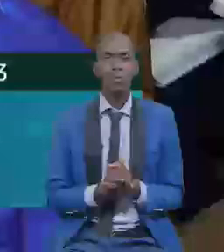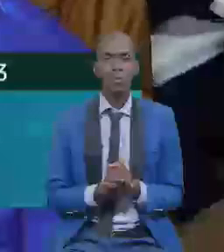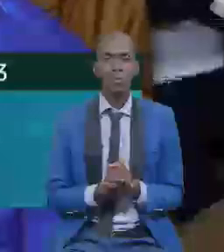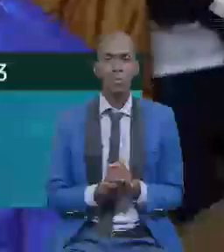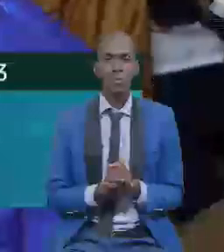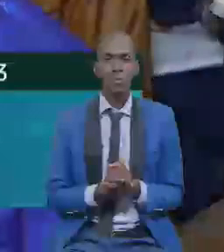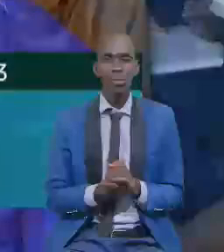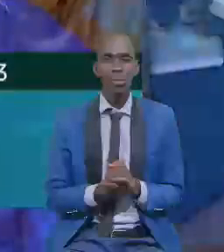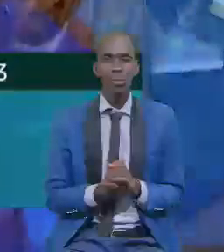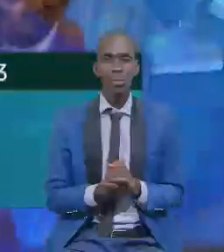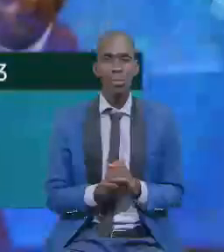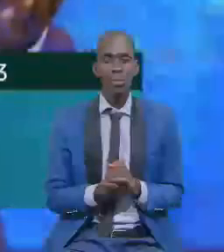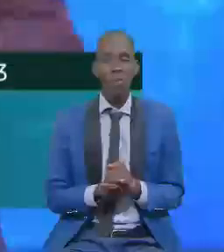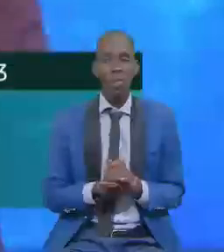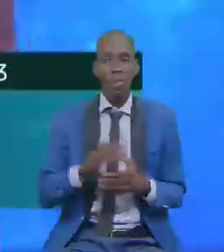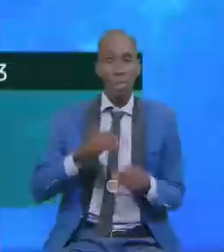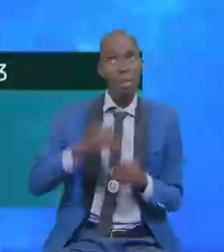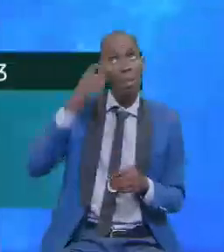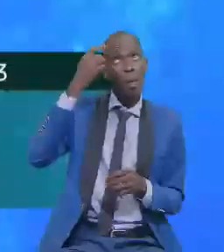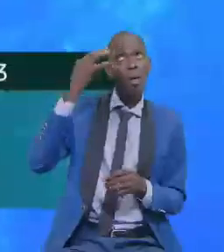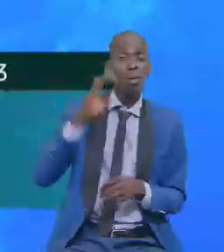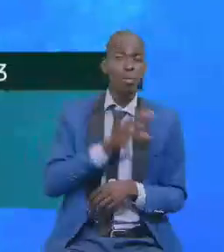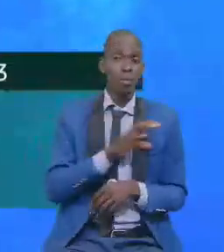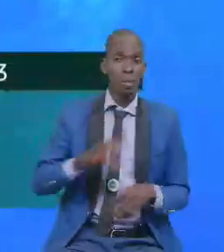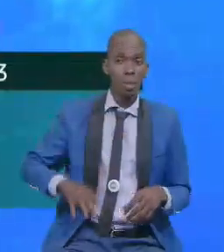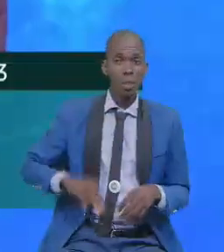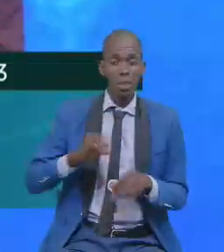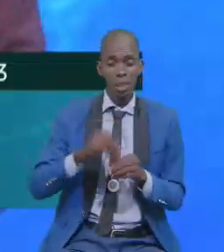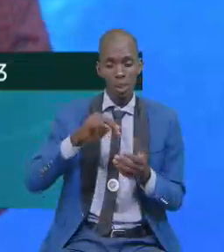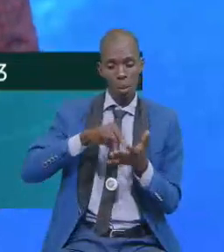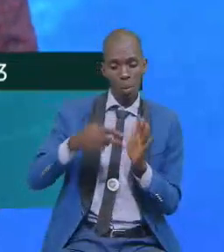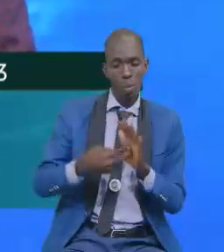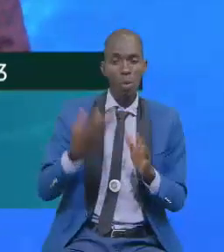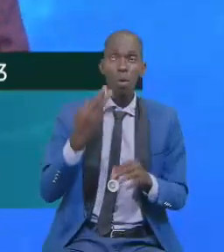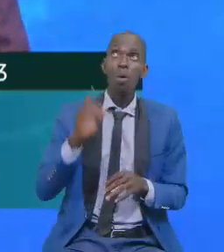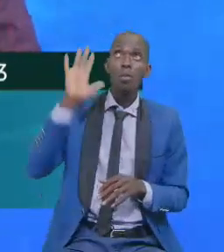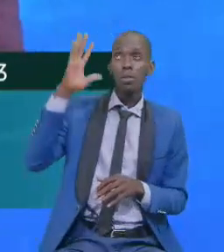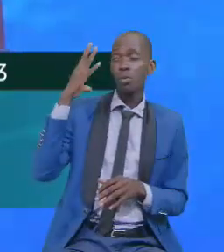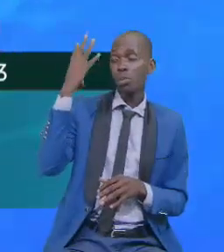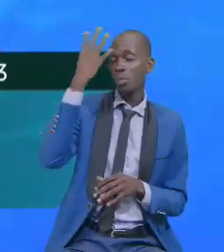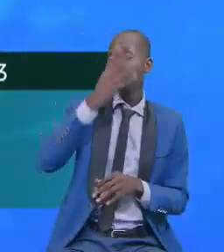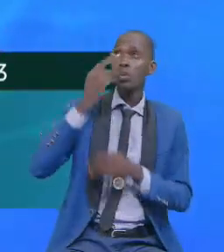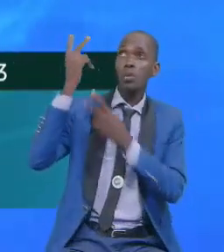In the mind of Christ, in the purpose of his glorious visitation,